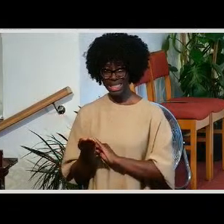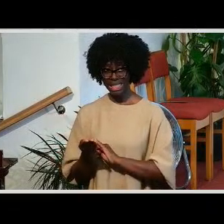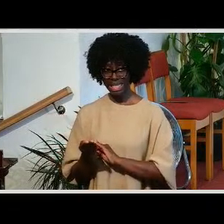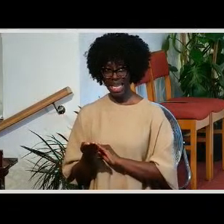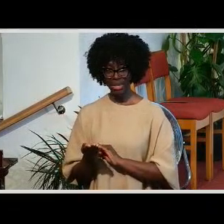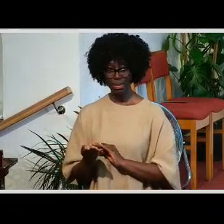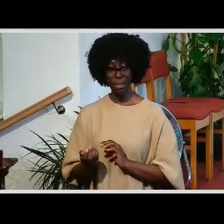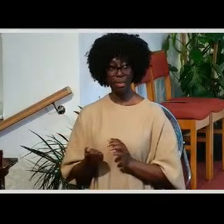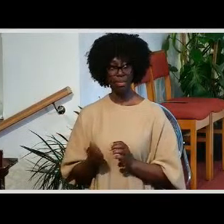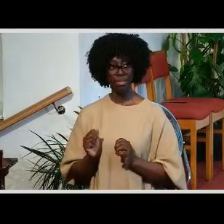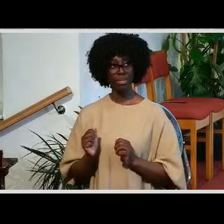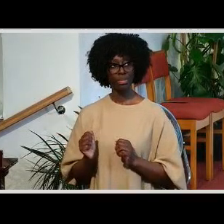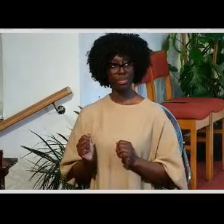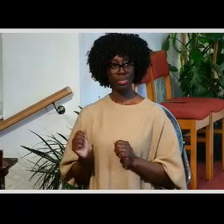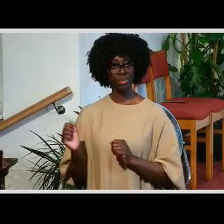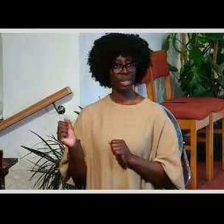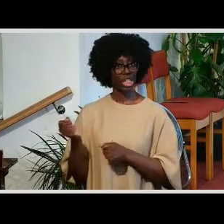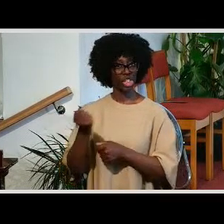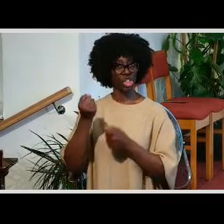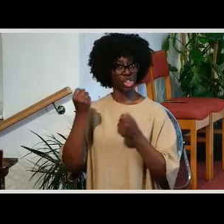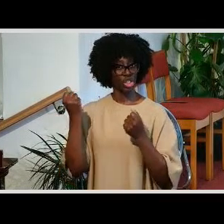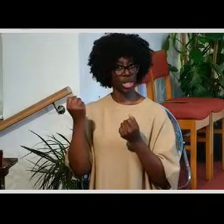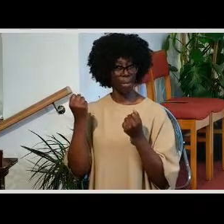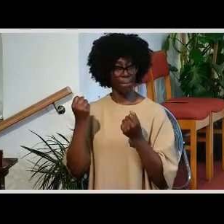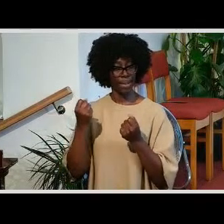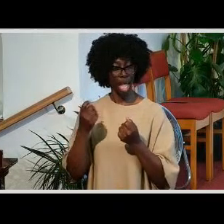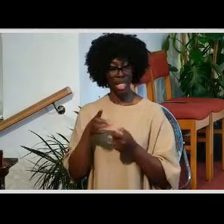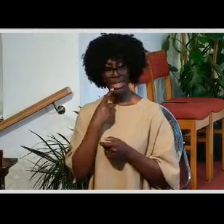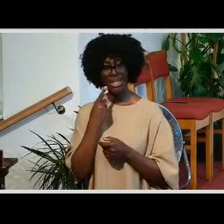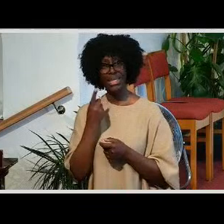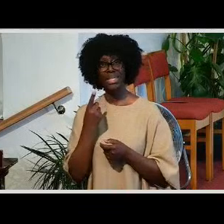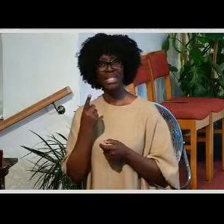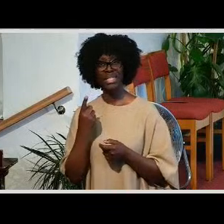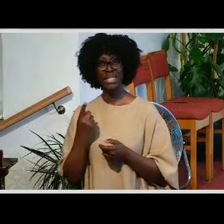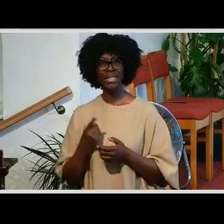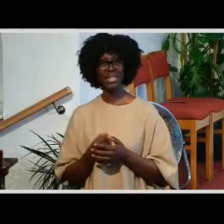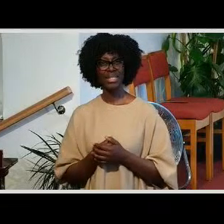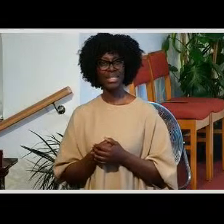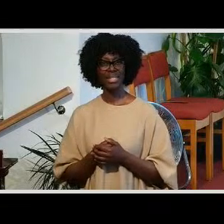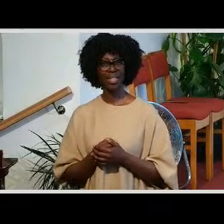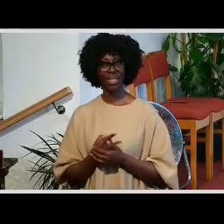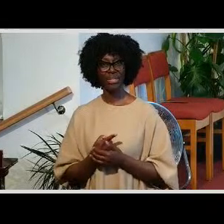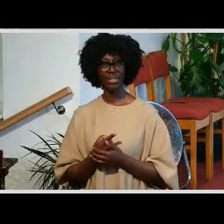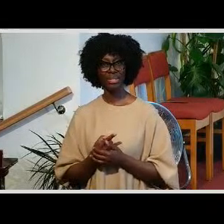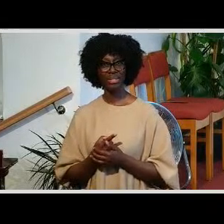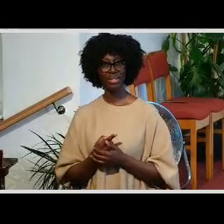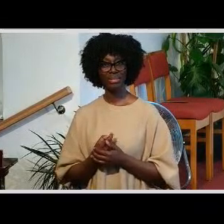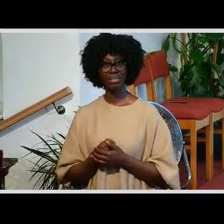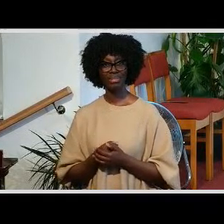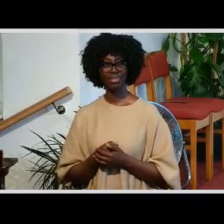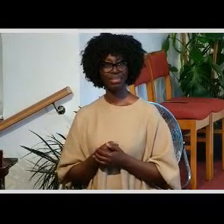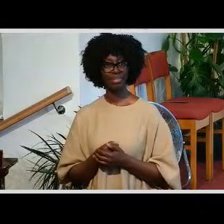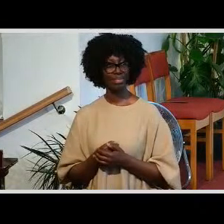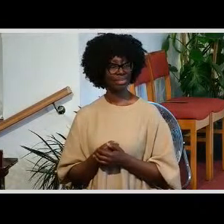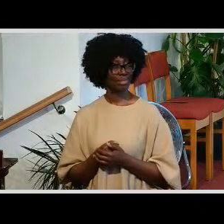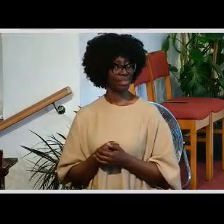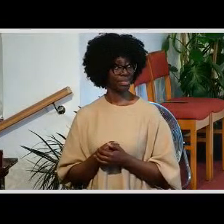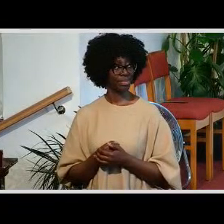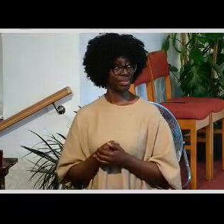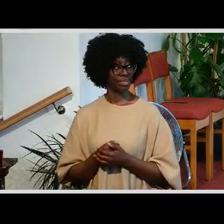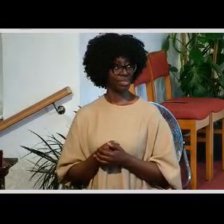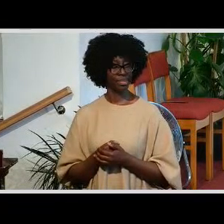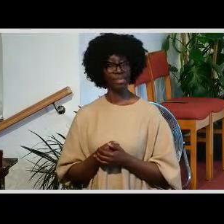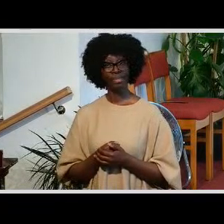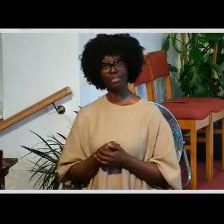former tennis champion, who aligned herself with helping people with disabilities as part